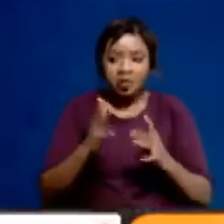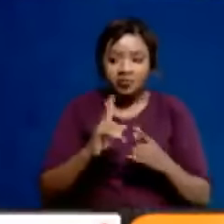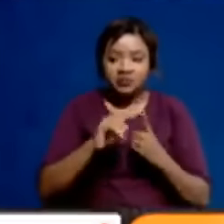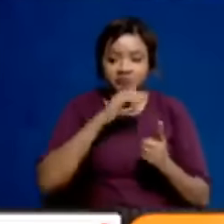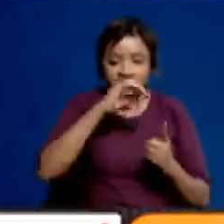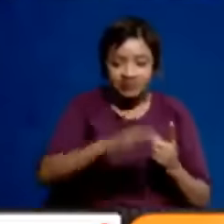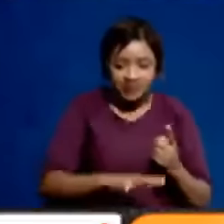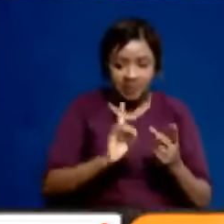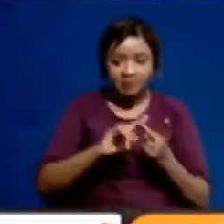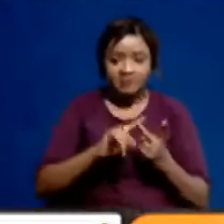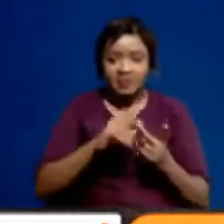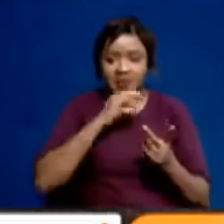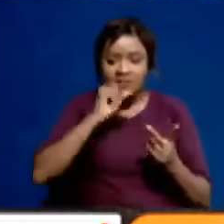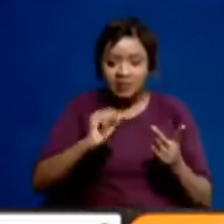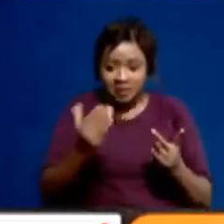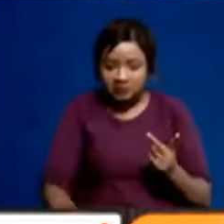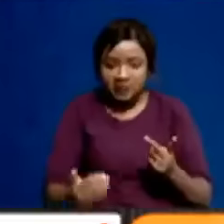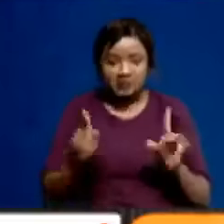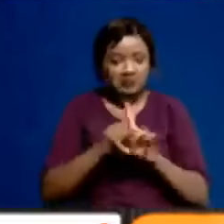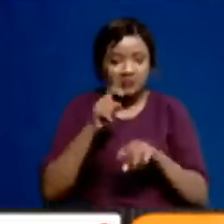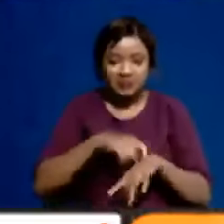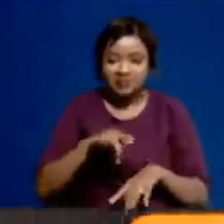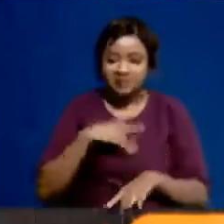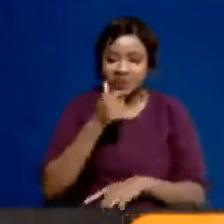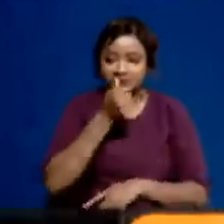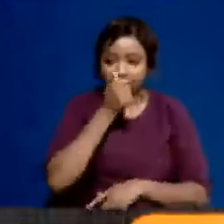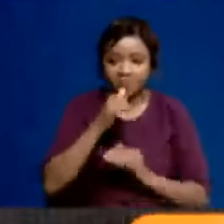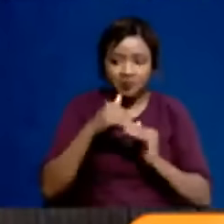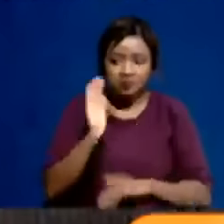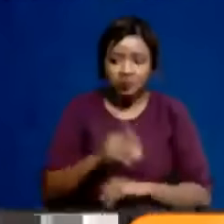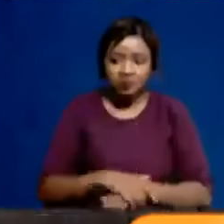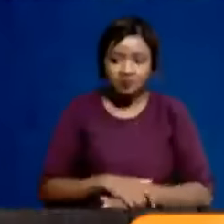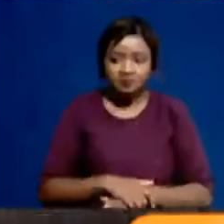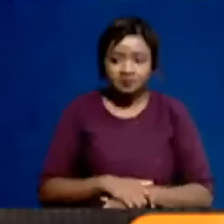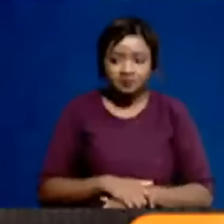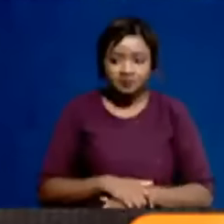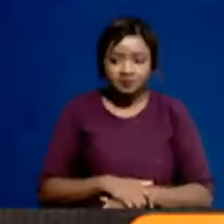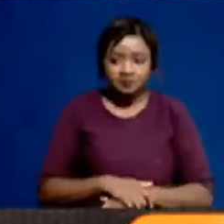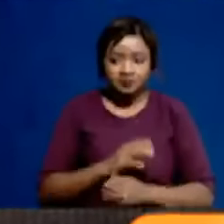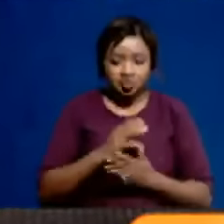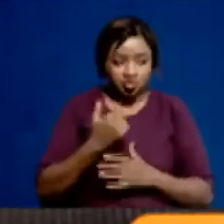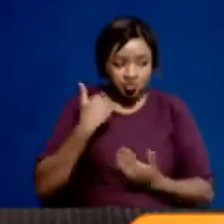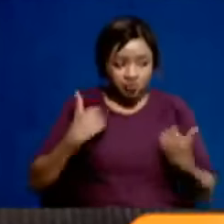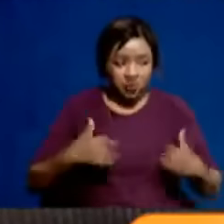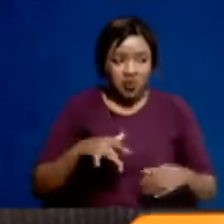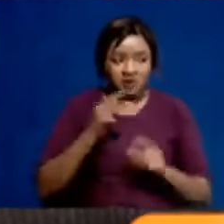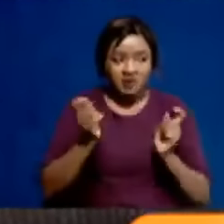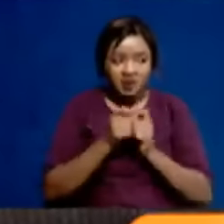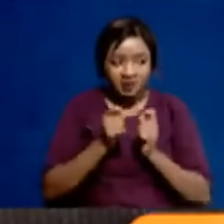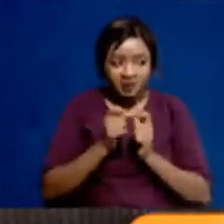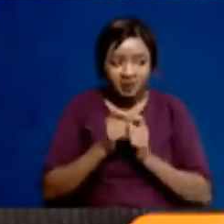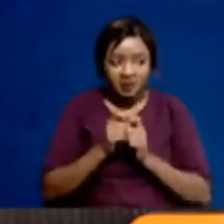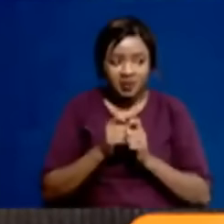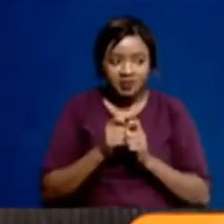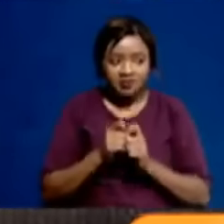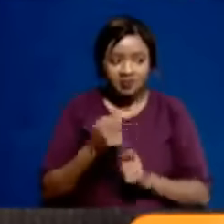a son and a grandson at the same time. A deep shadow has fallen upon me as I grieve as a